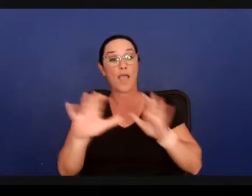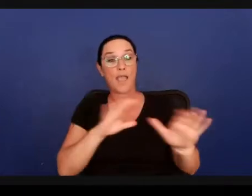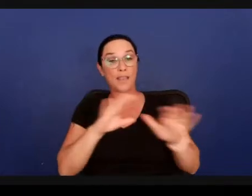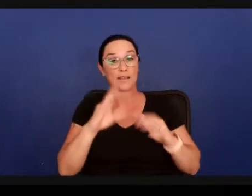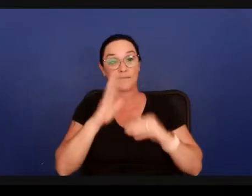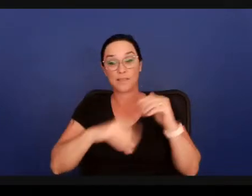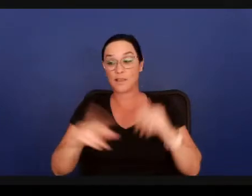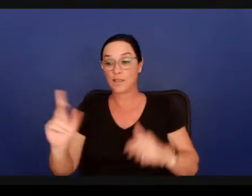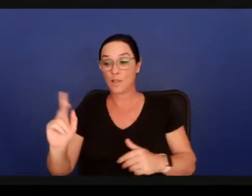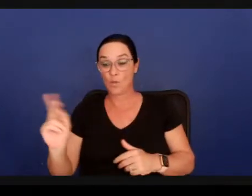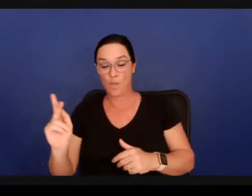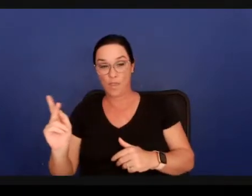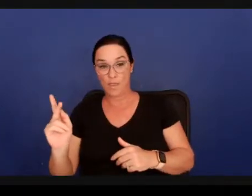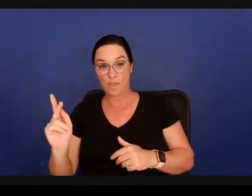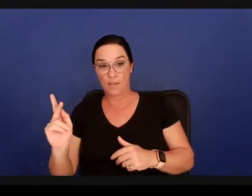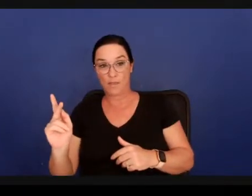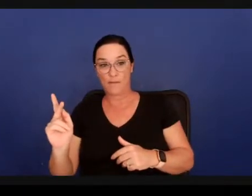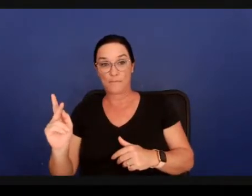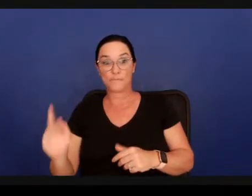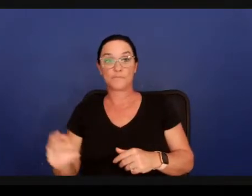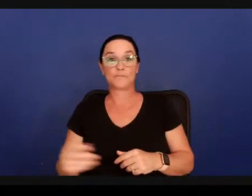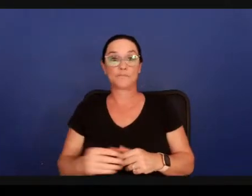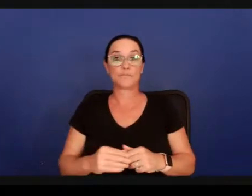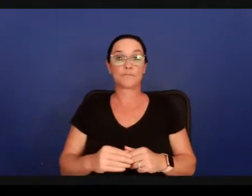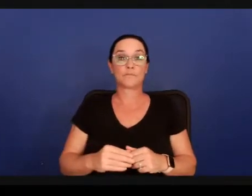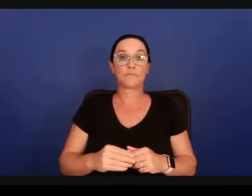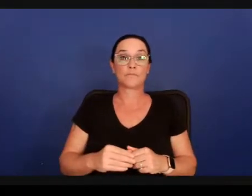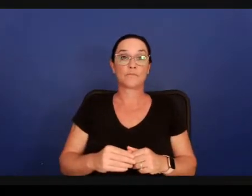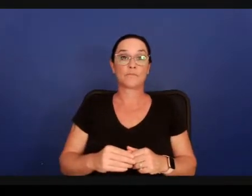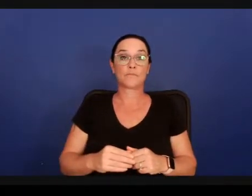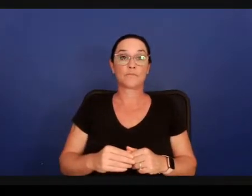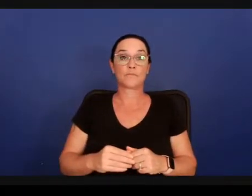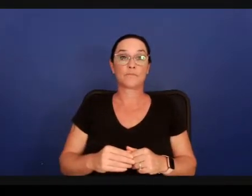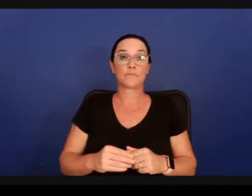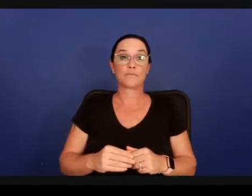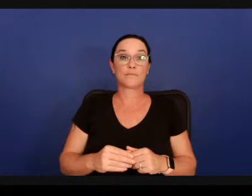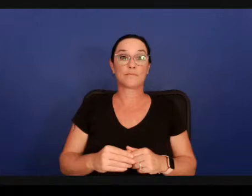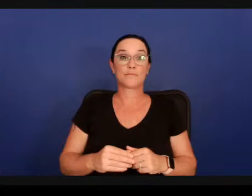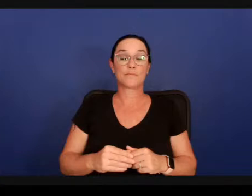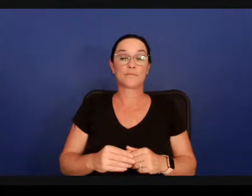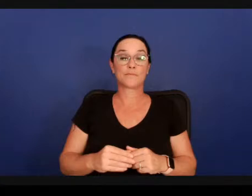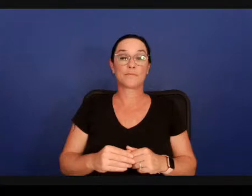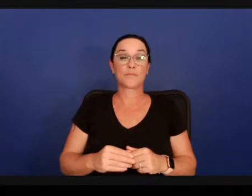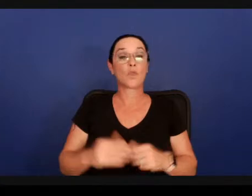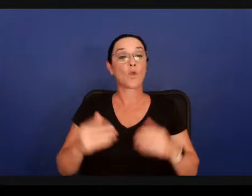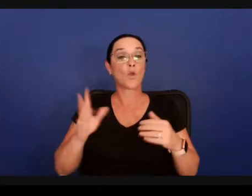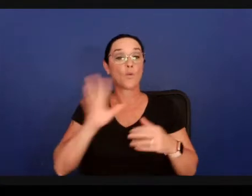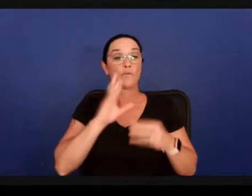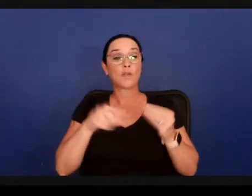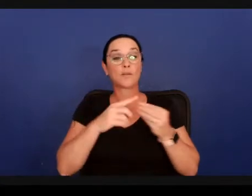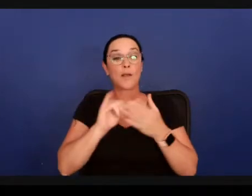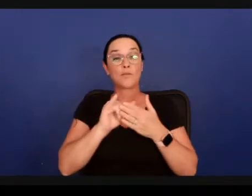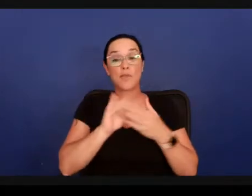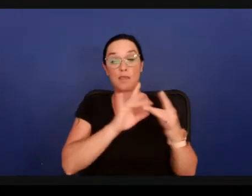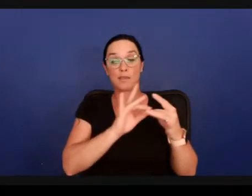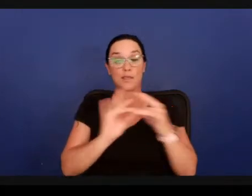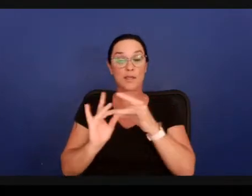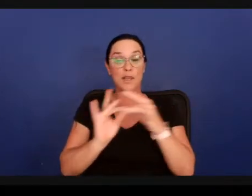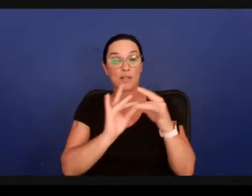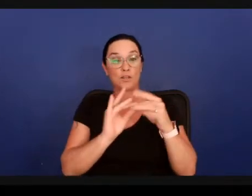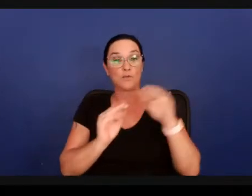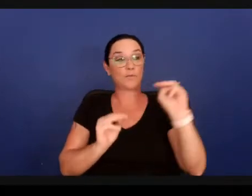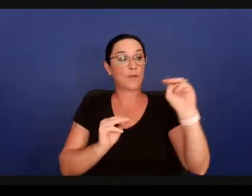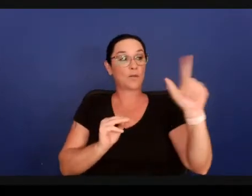Kilauea. We have in the past referred to this potential connection of Mauna Loa and Kilauea, where it seems